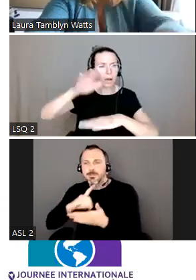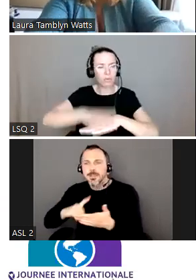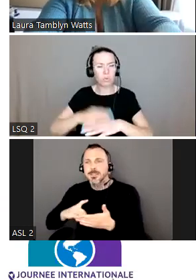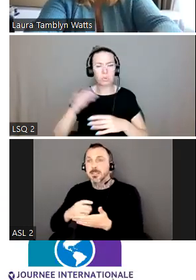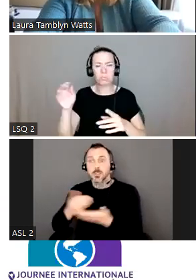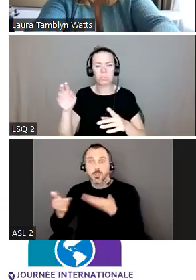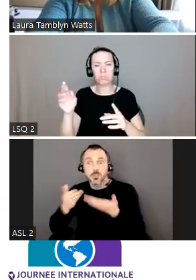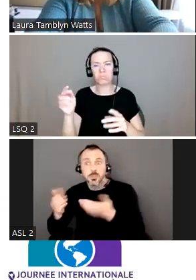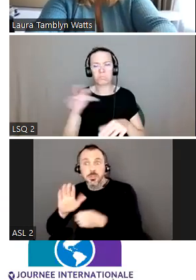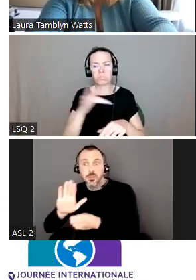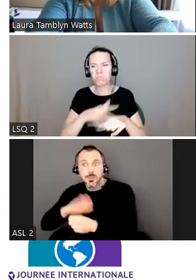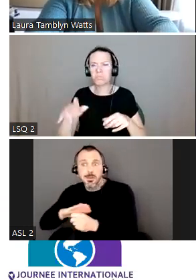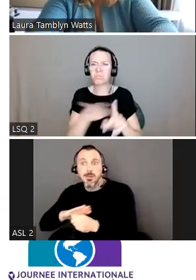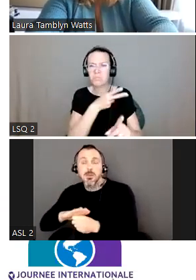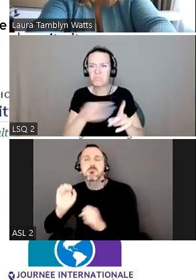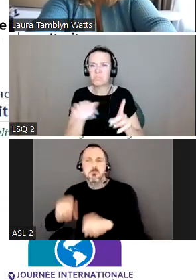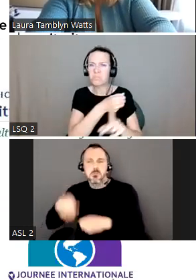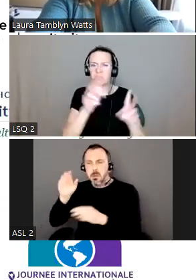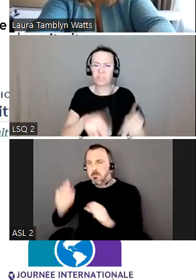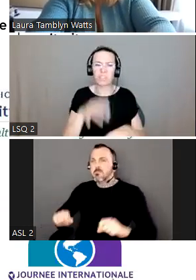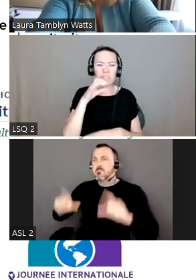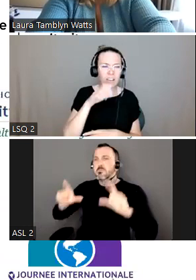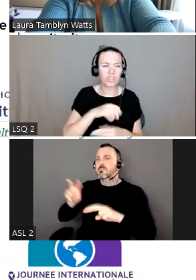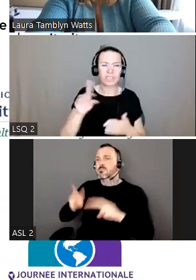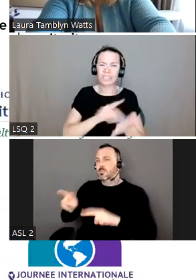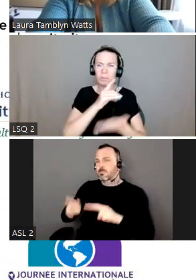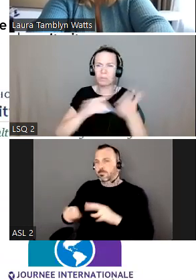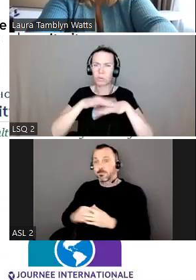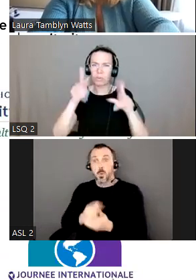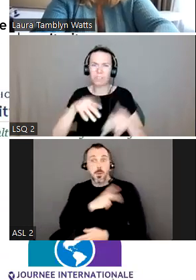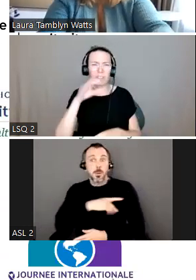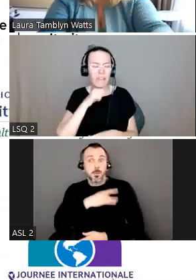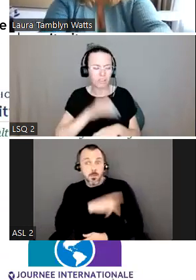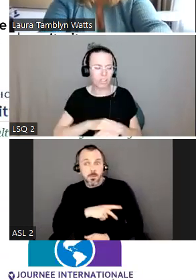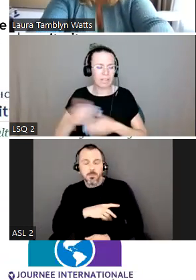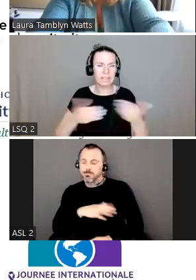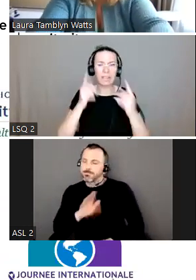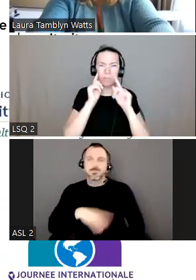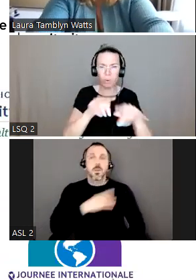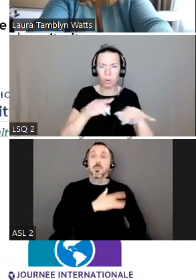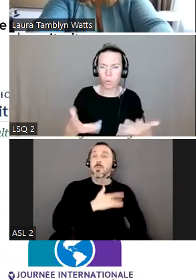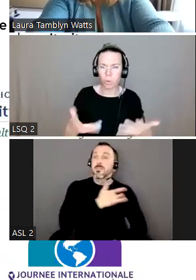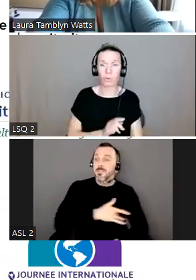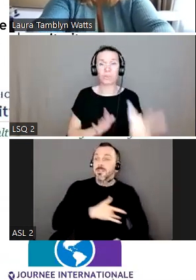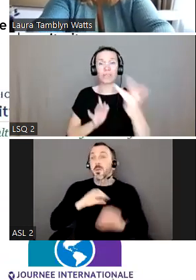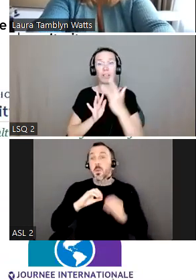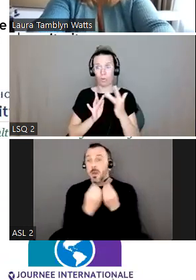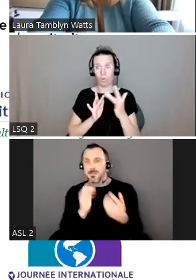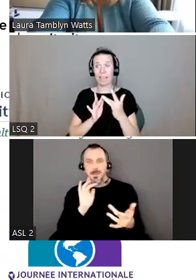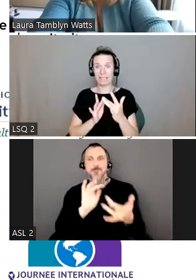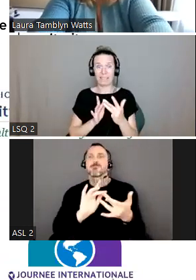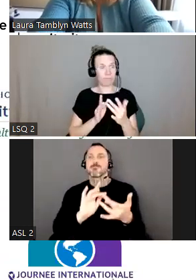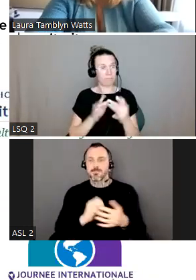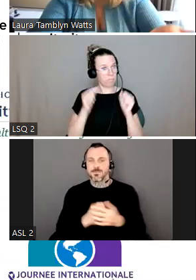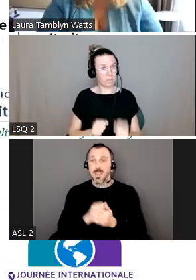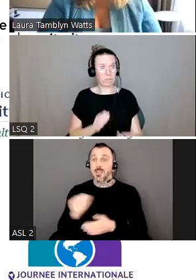are, or to reach out to your, provincial organization and maybe join their efforts. You can also find us on